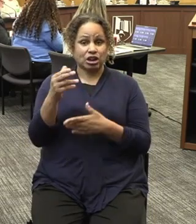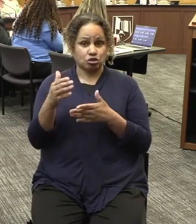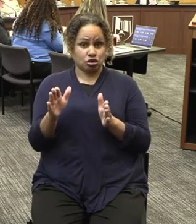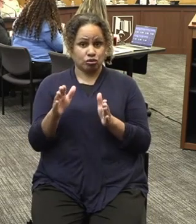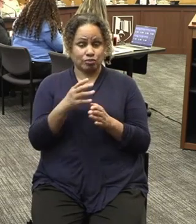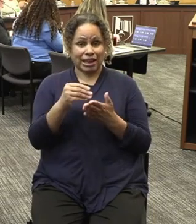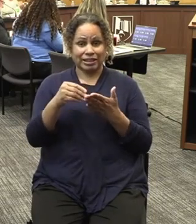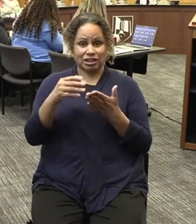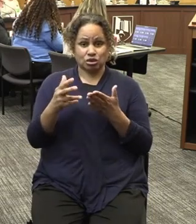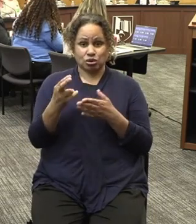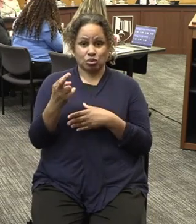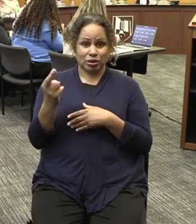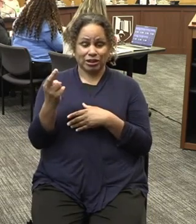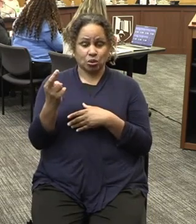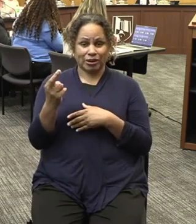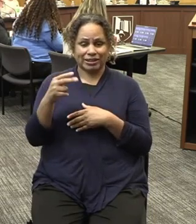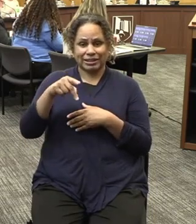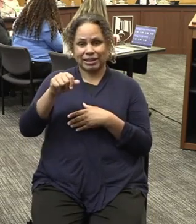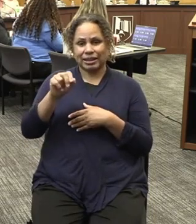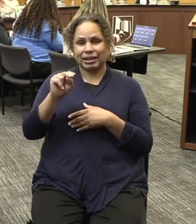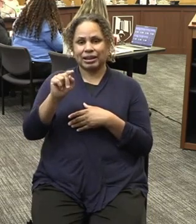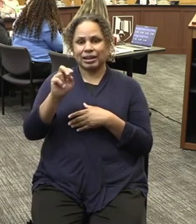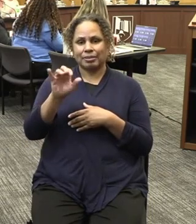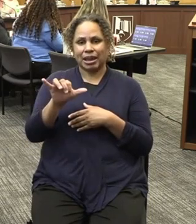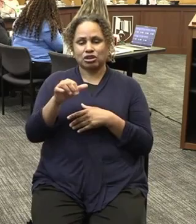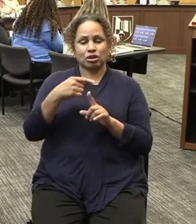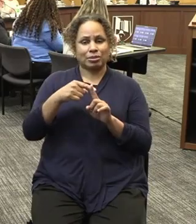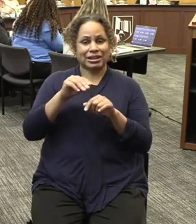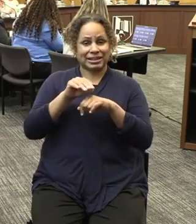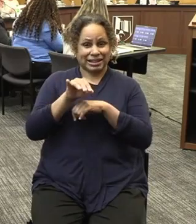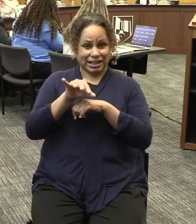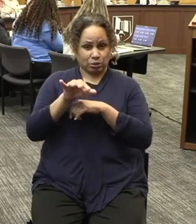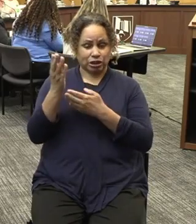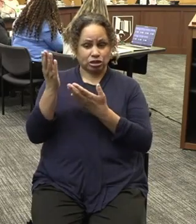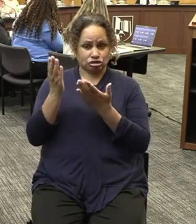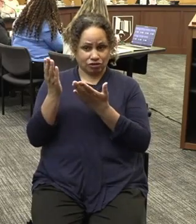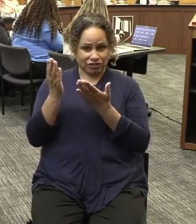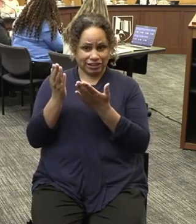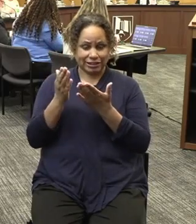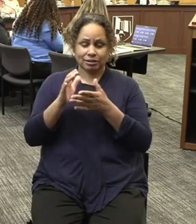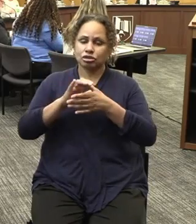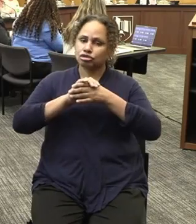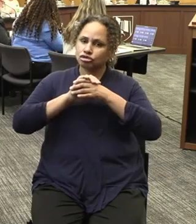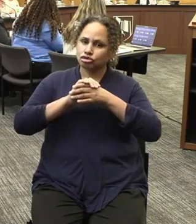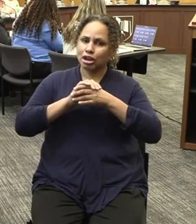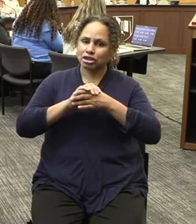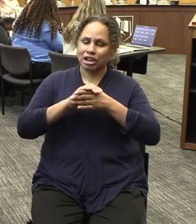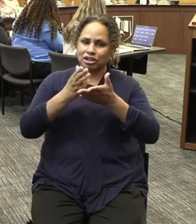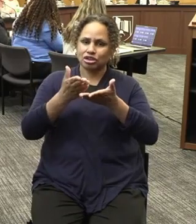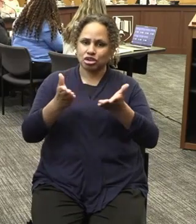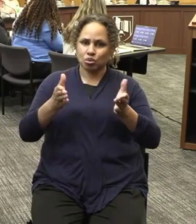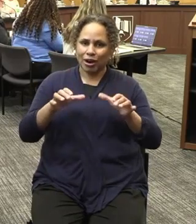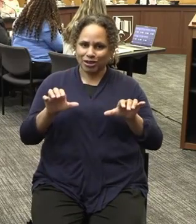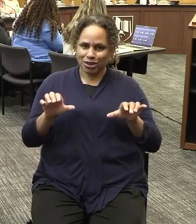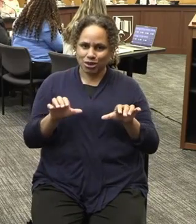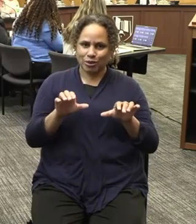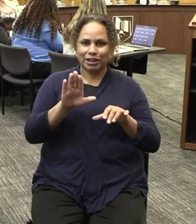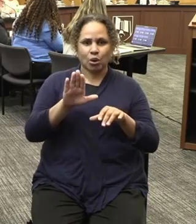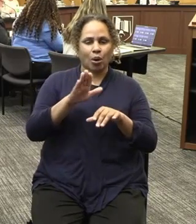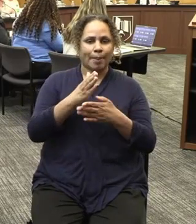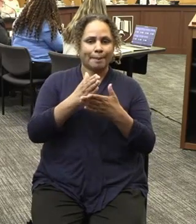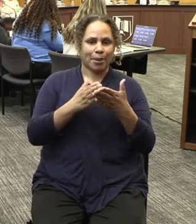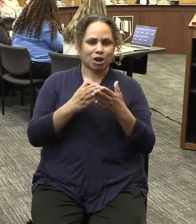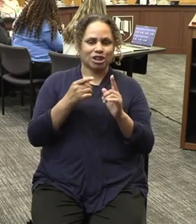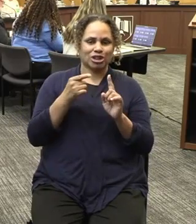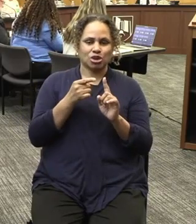Student Resource Pantry and the counseling services. So congratulations, you are doing your part